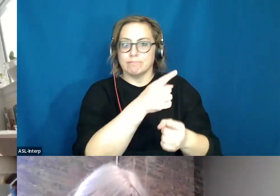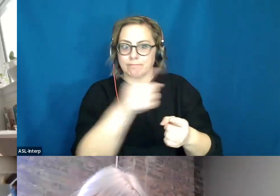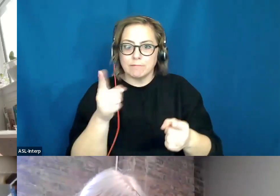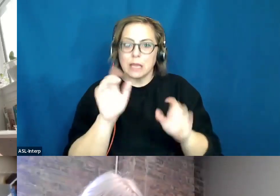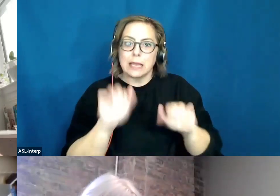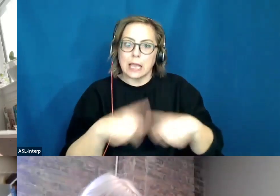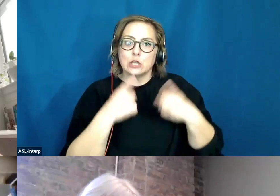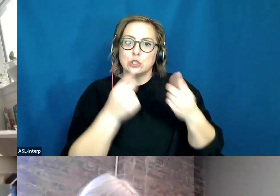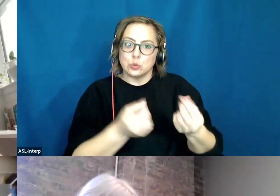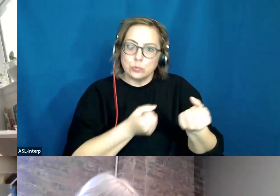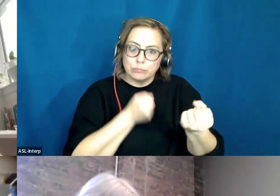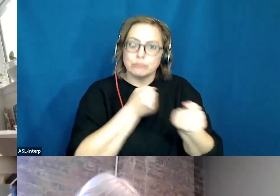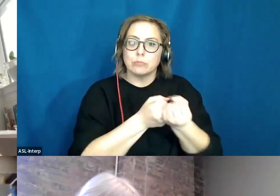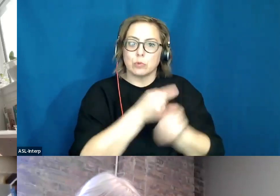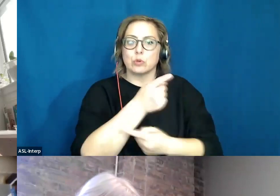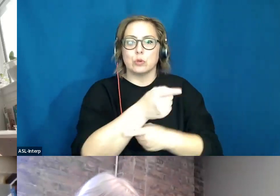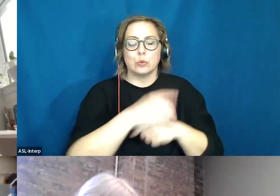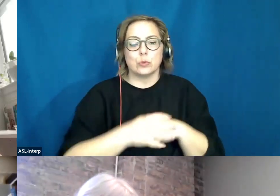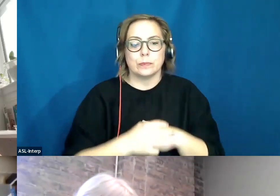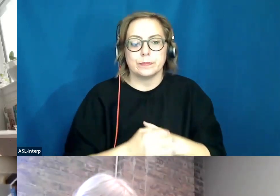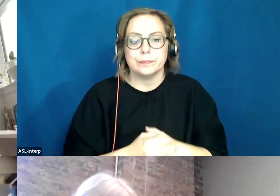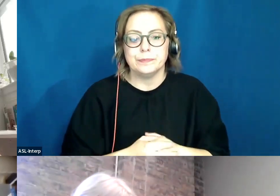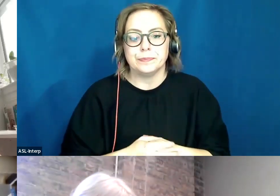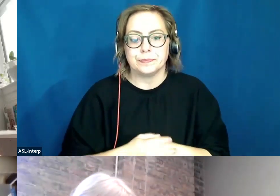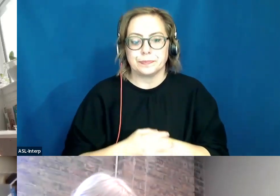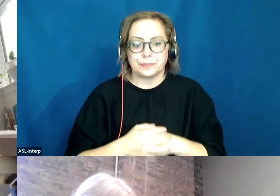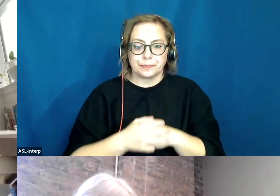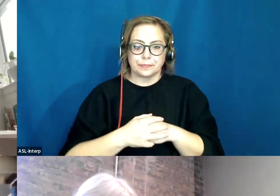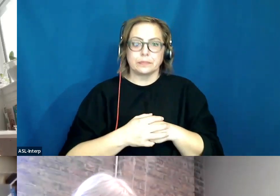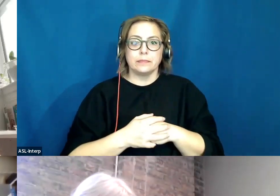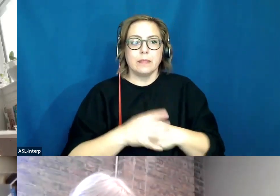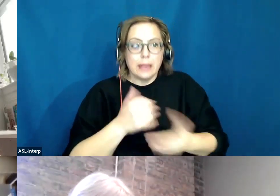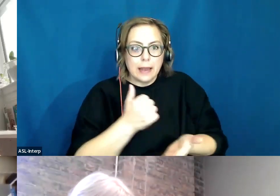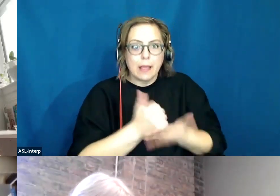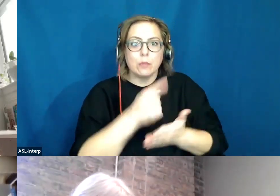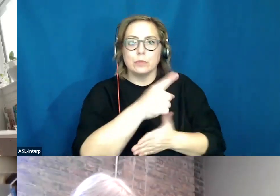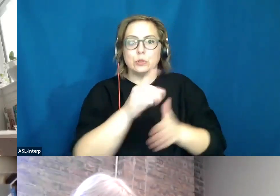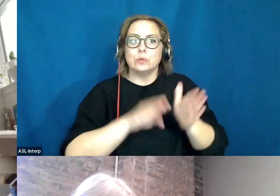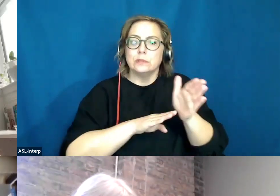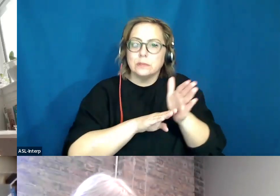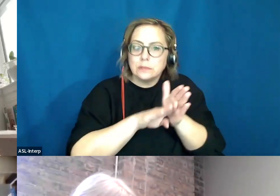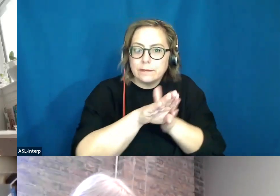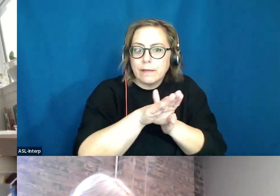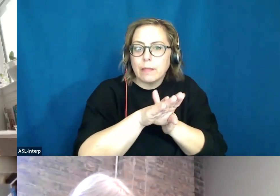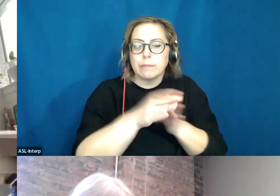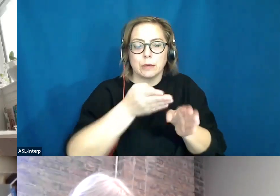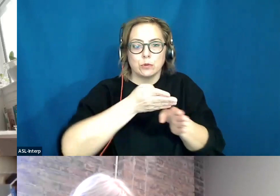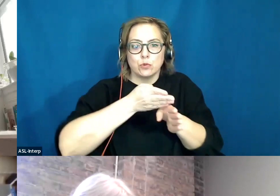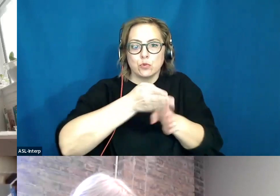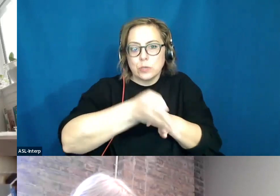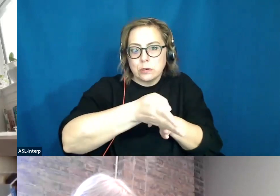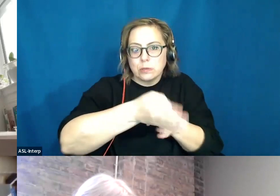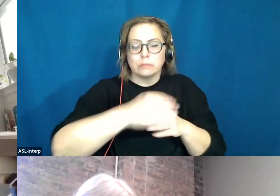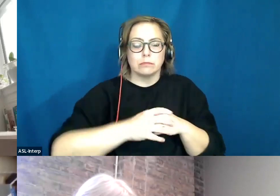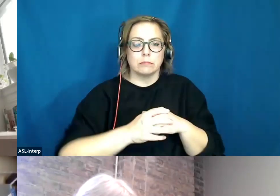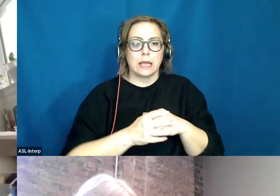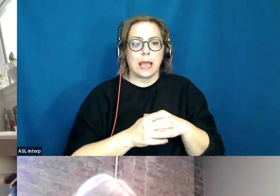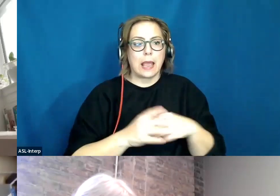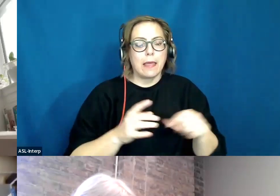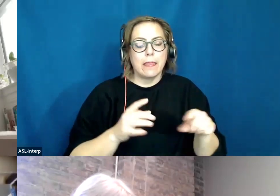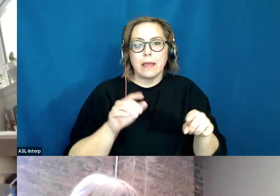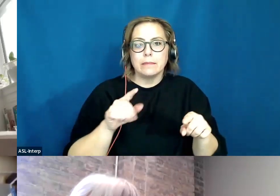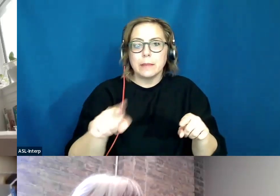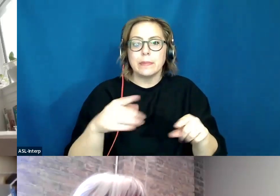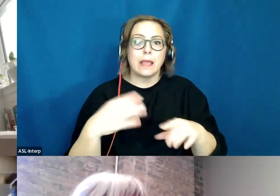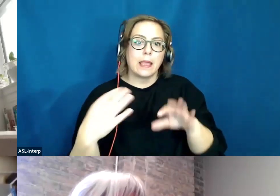sort of, for lack of a better word, career development work and figure out where you should be looking for shows